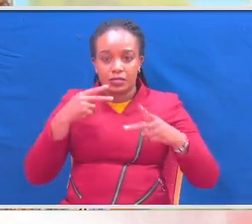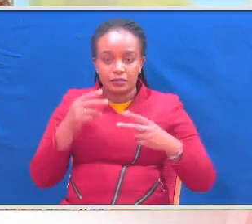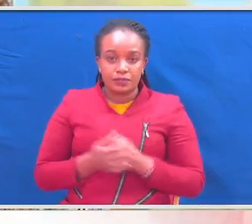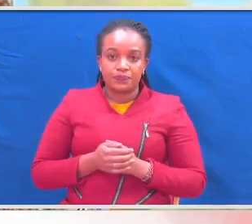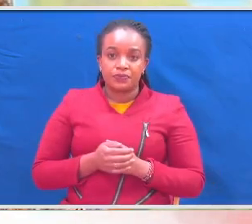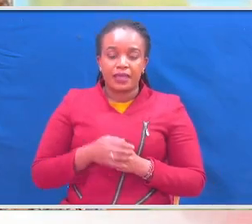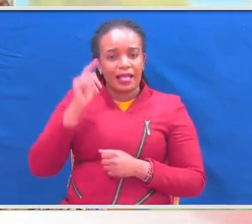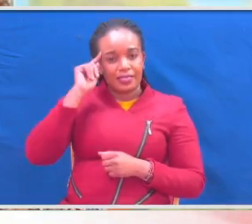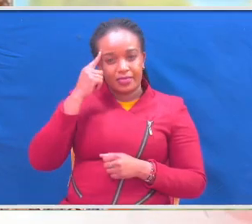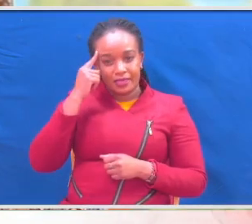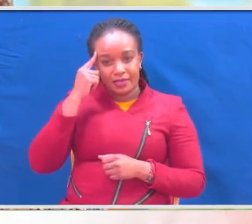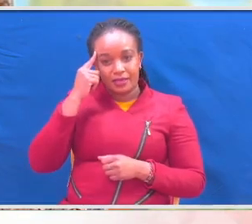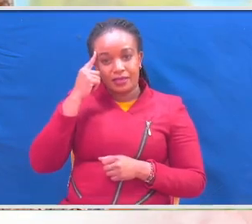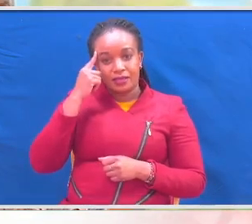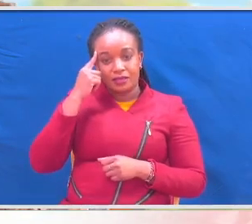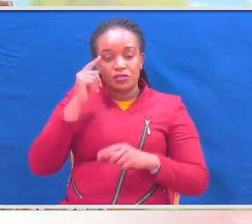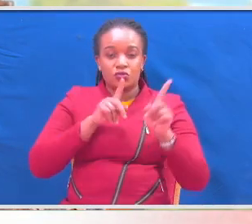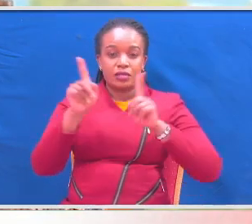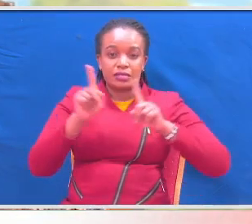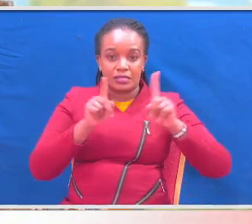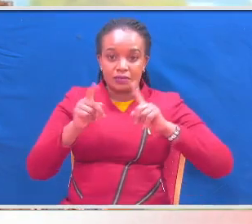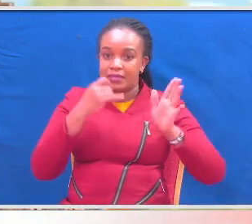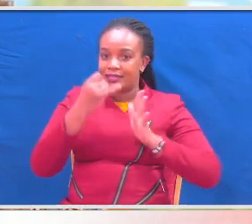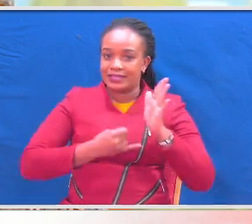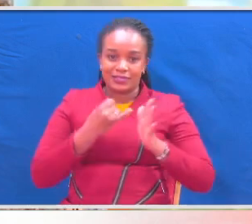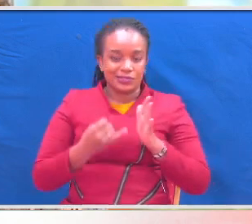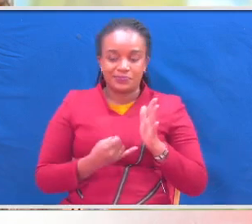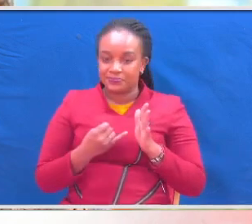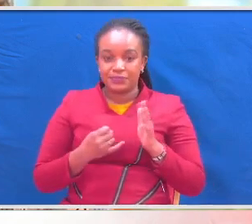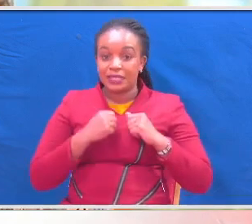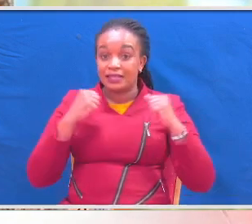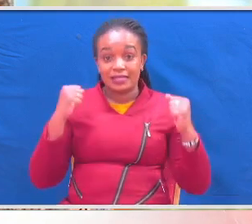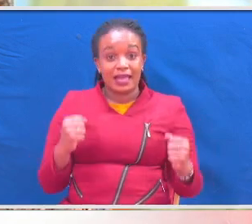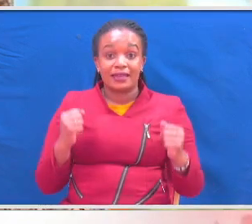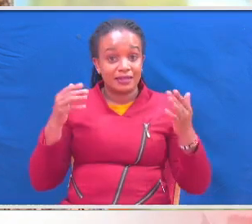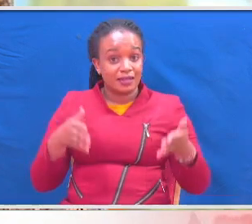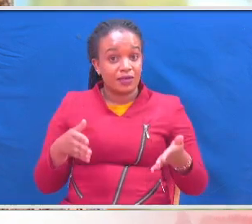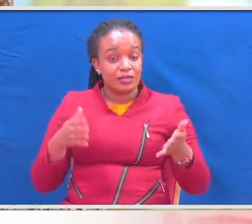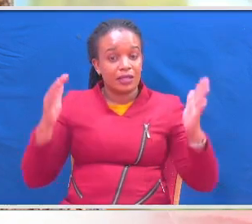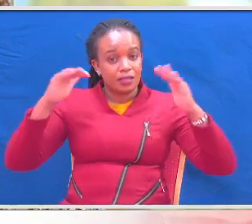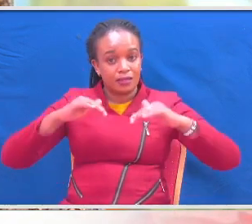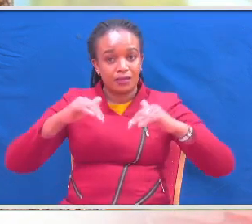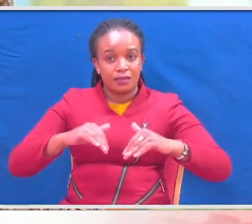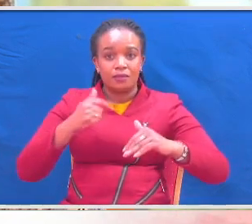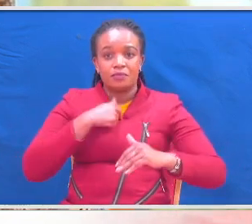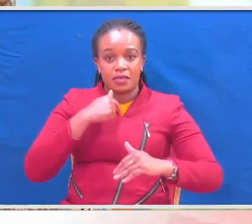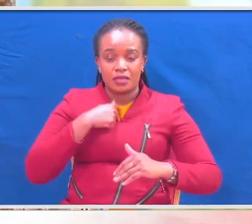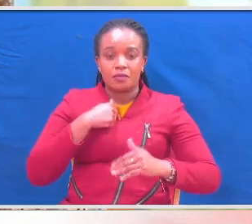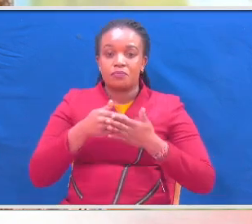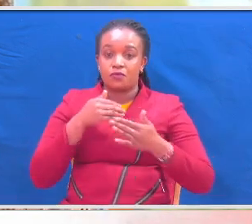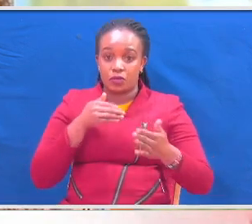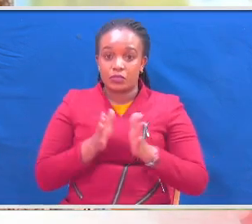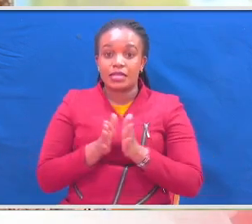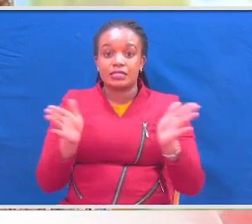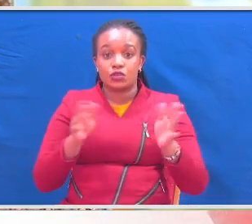burying its head in the sand, and we need to speak the truth. I was the GM in a five-star hotel.